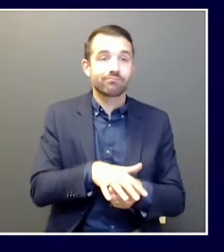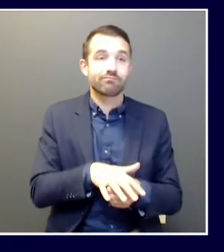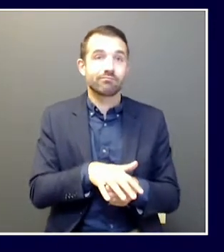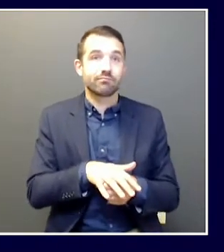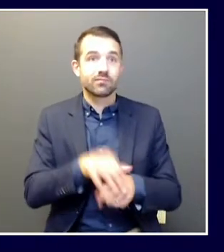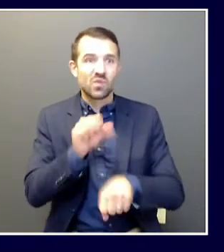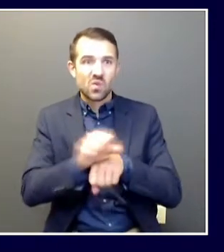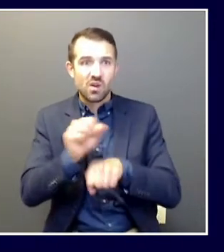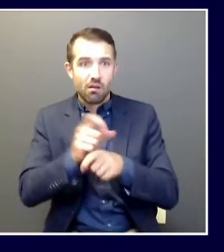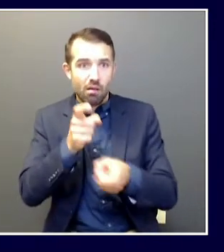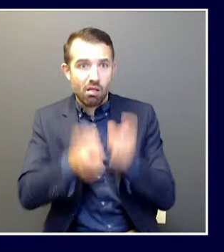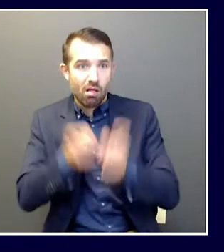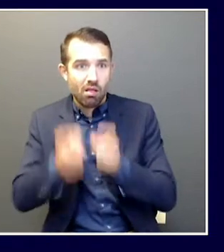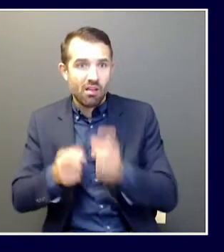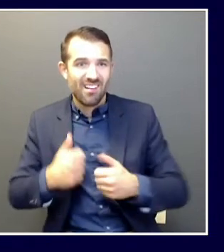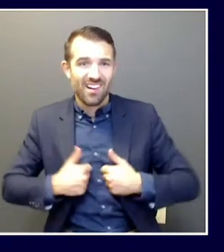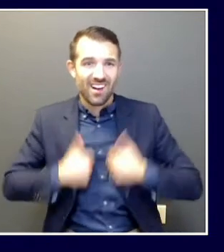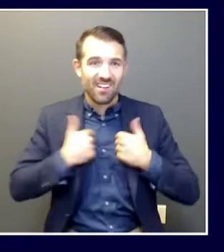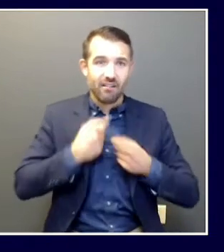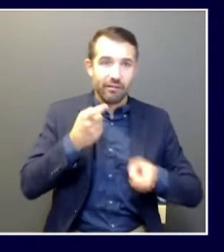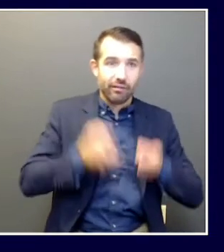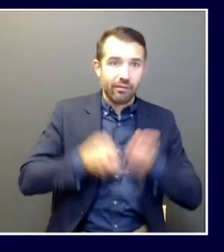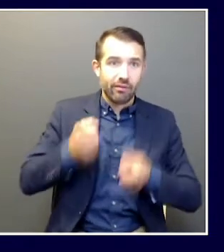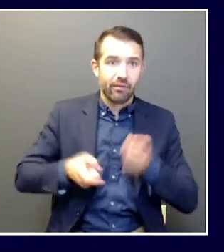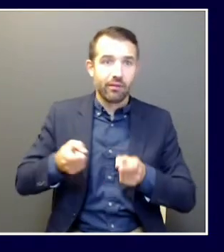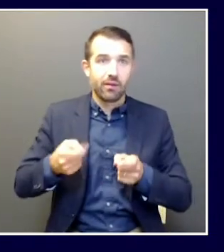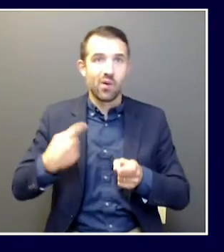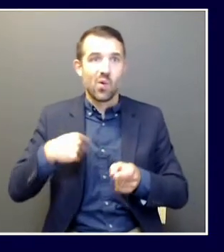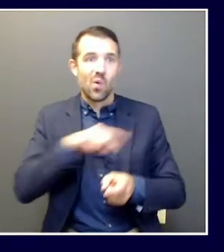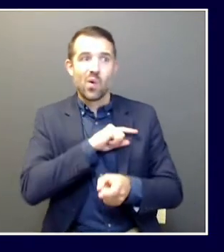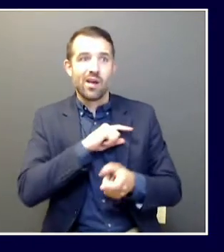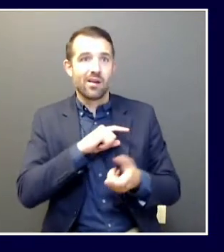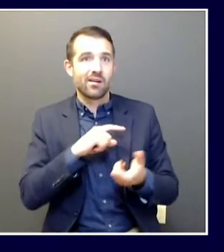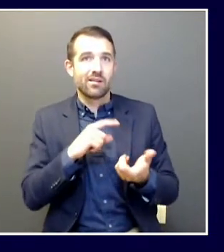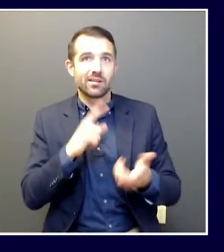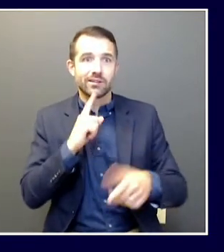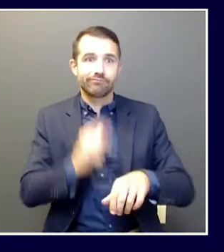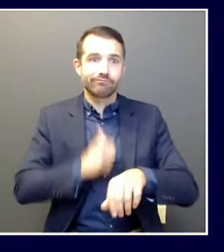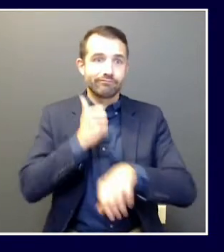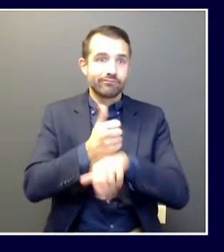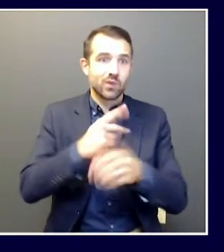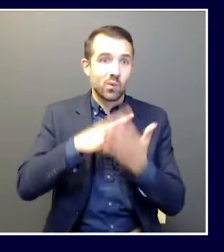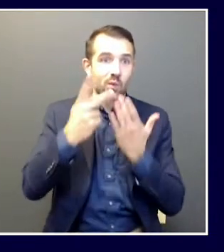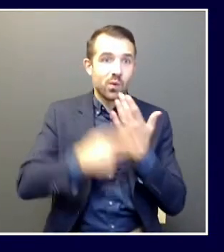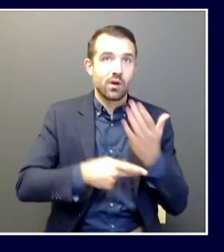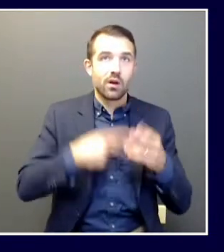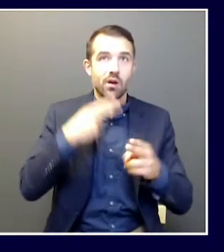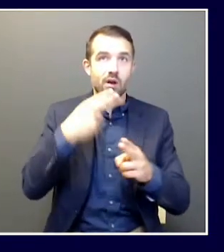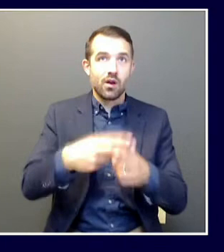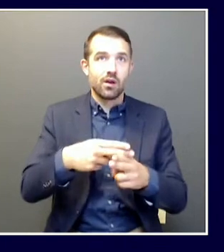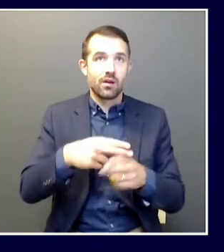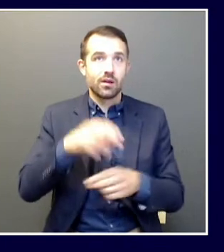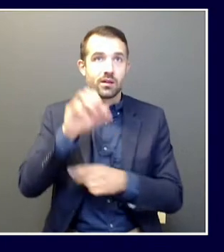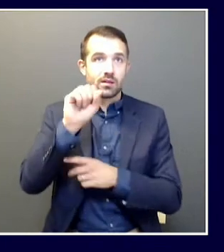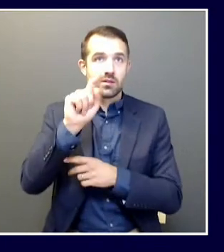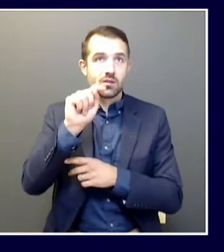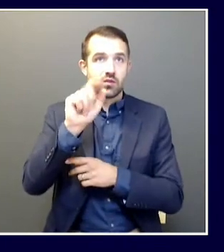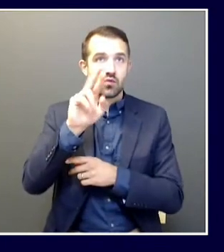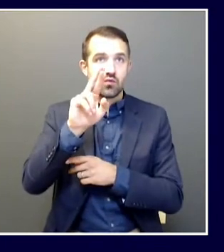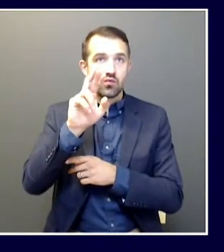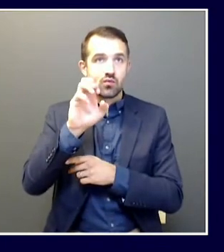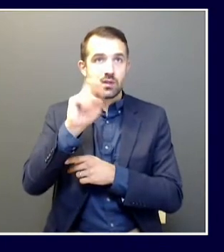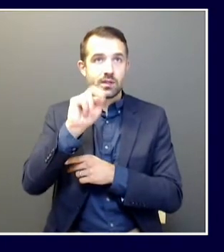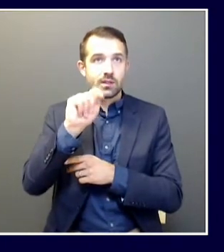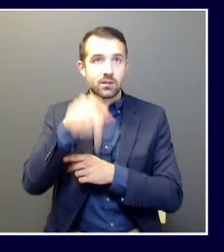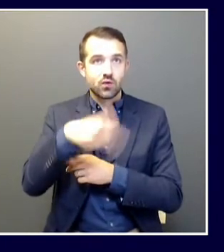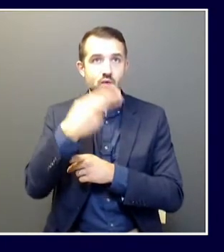life changes. So we designed a program at the department called Strengthen Me. It is designed based on what's called disaster